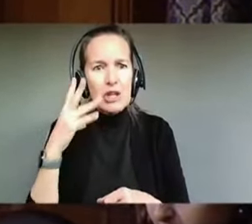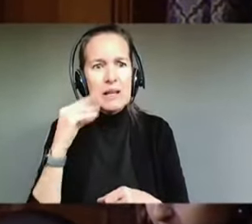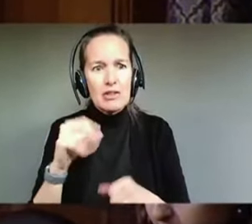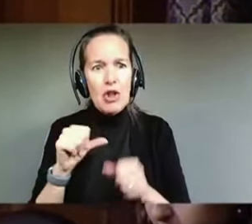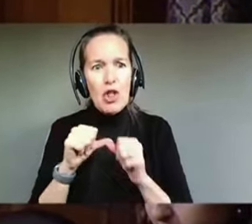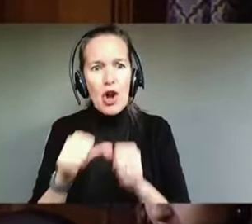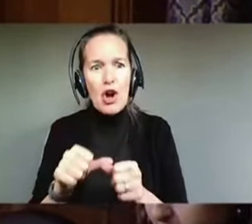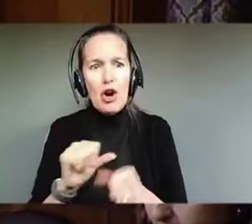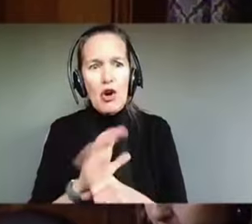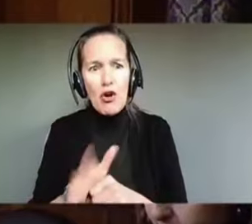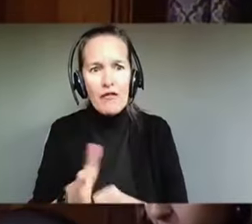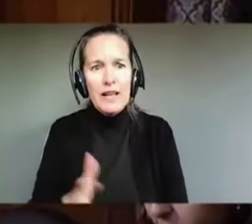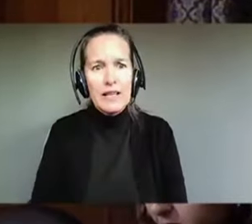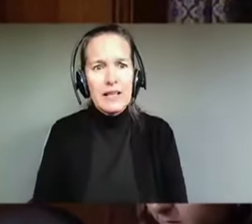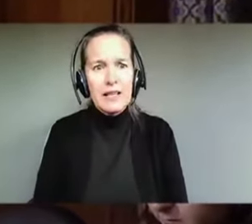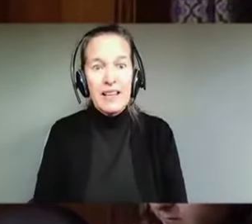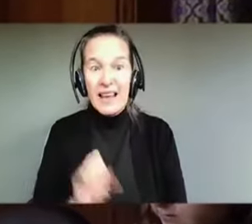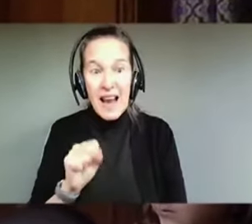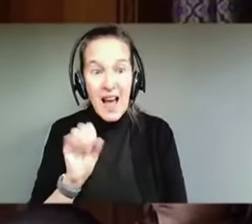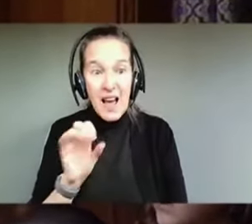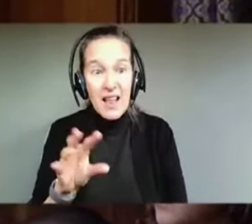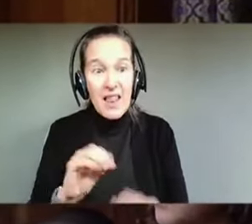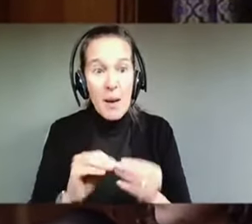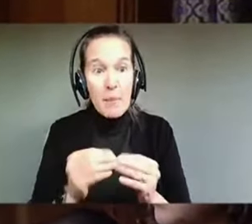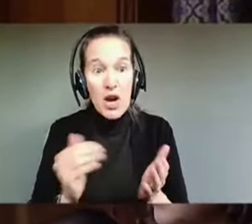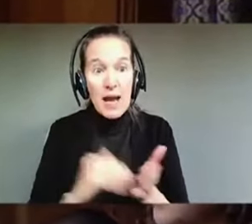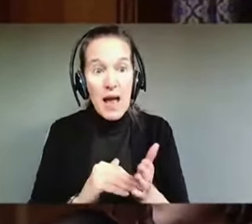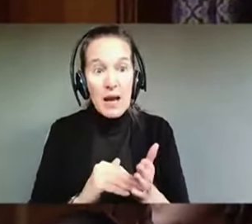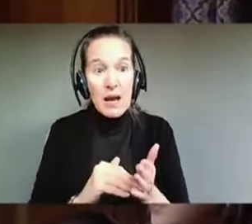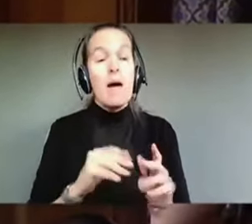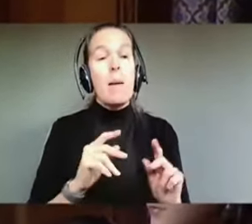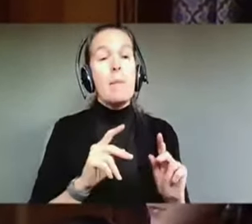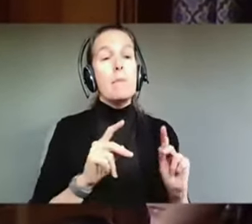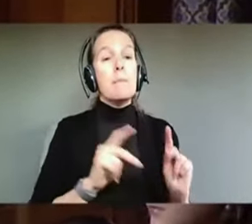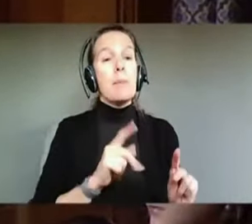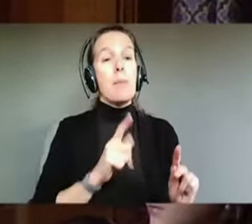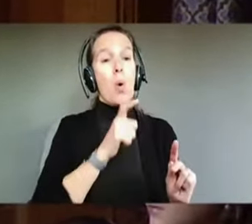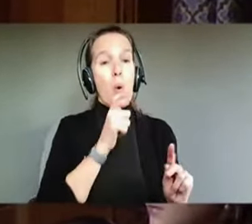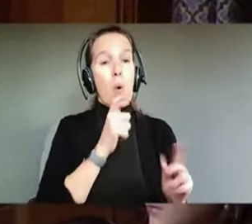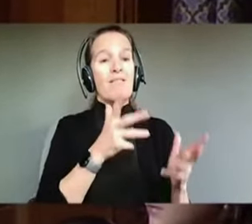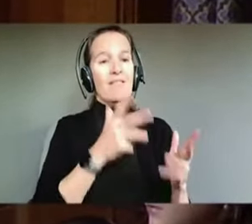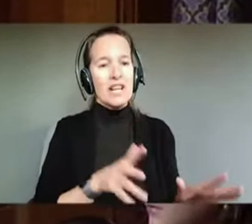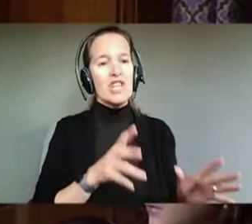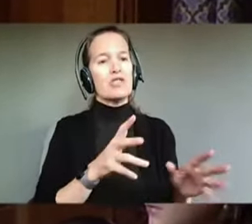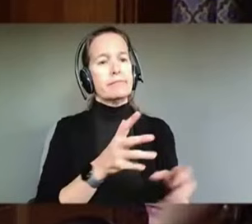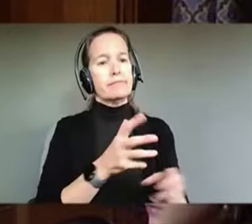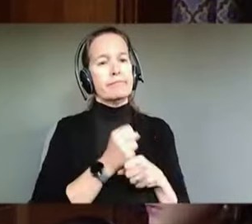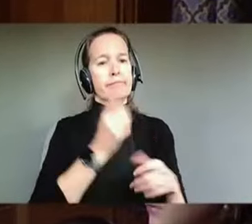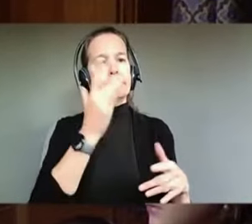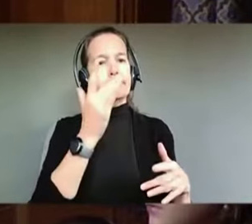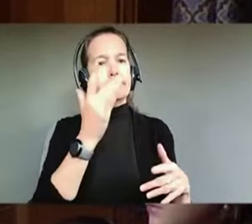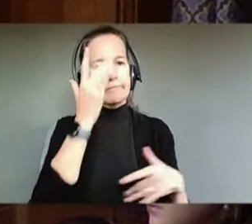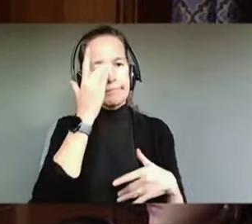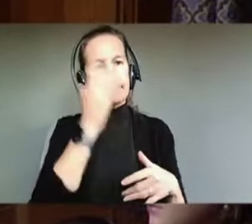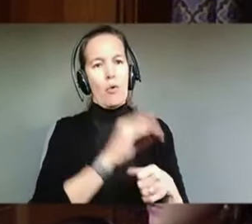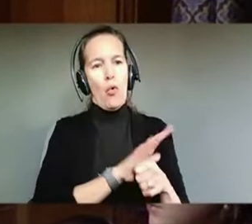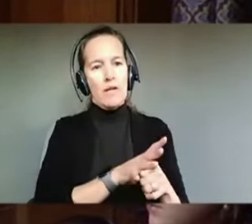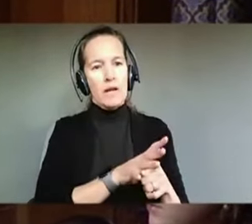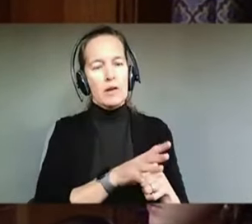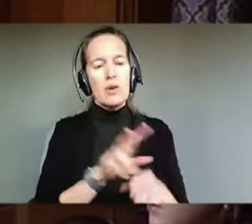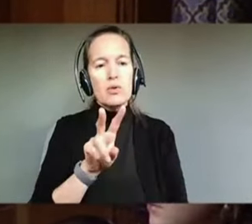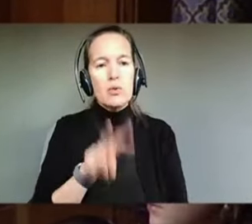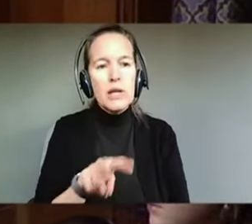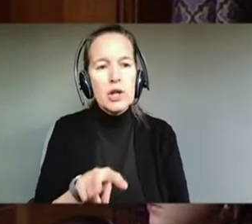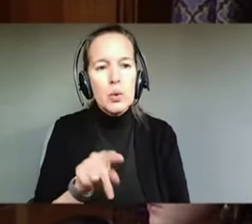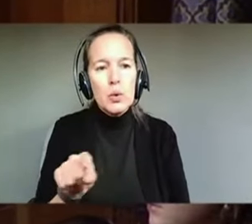COVID. Can I say that number again? Of people who have had COVID, it's 22% to